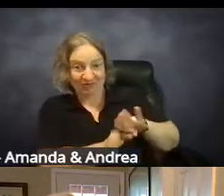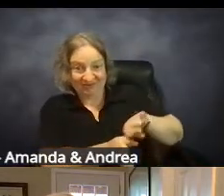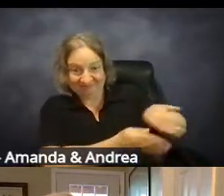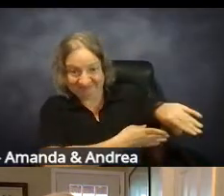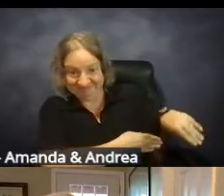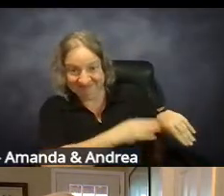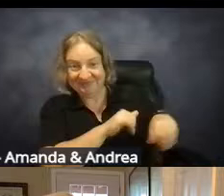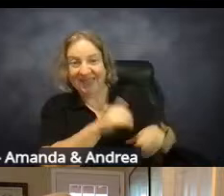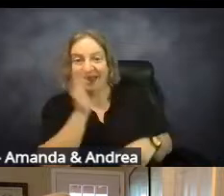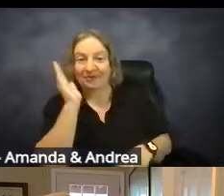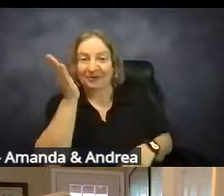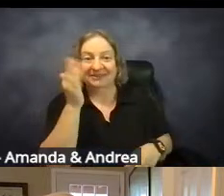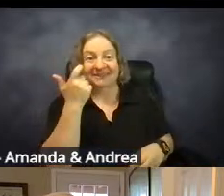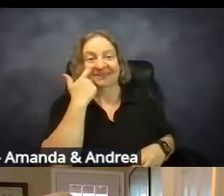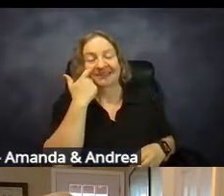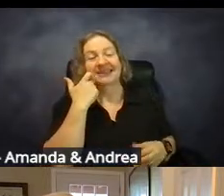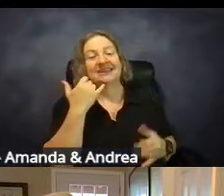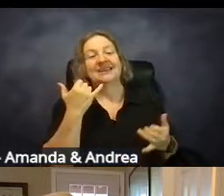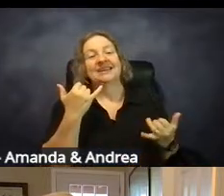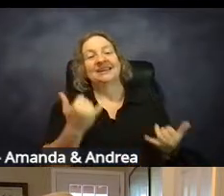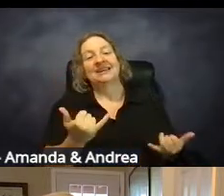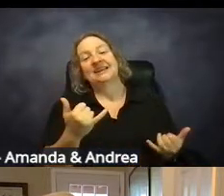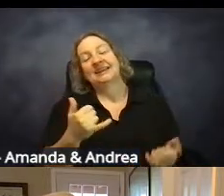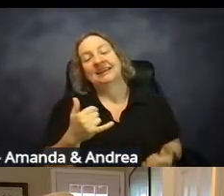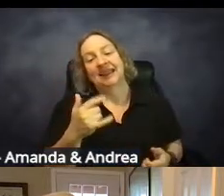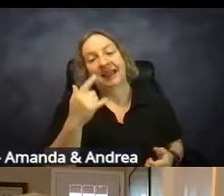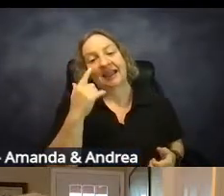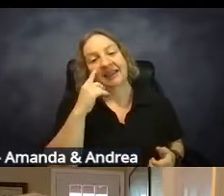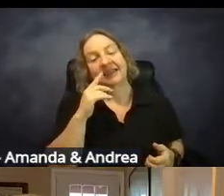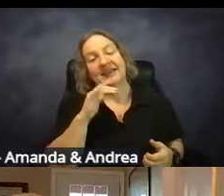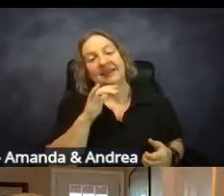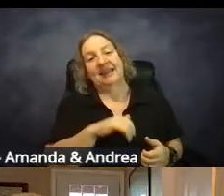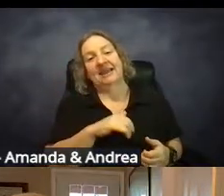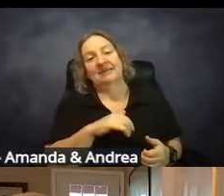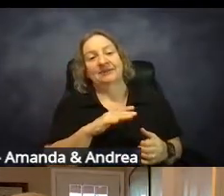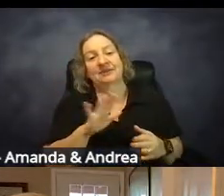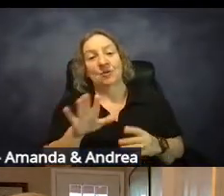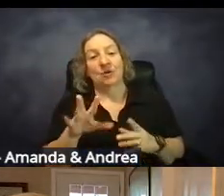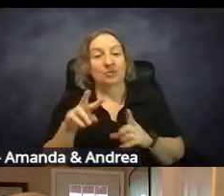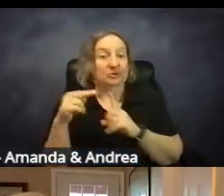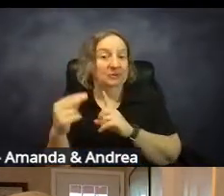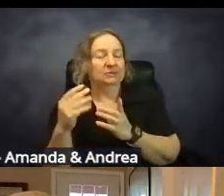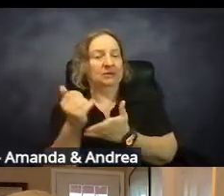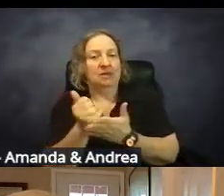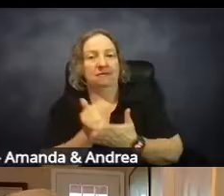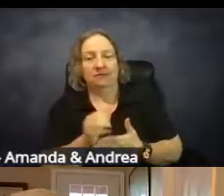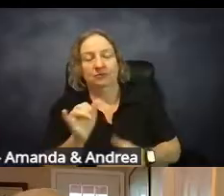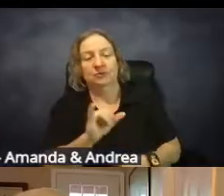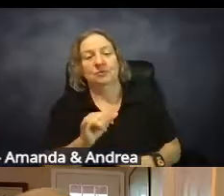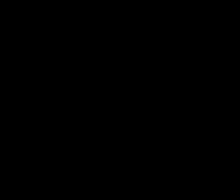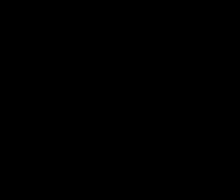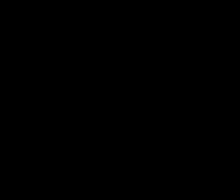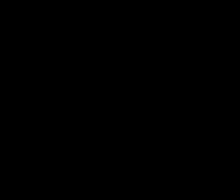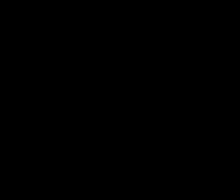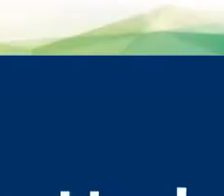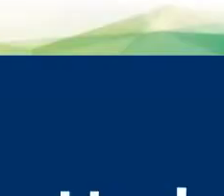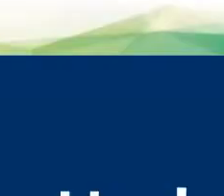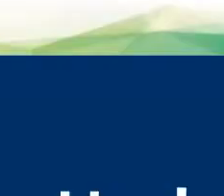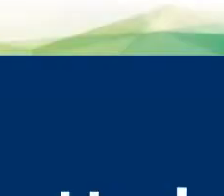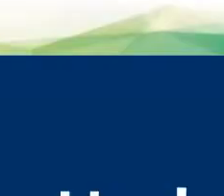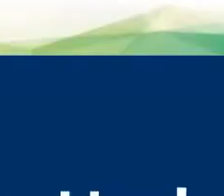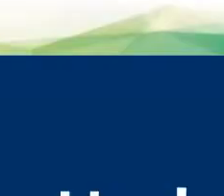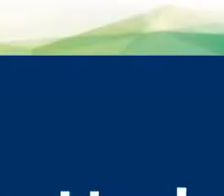that presentation, and I think your feedback was really helpful. We are ready for the program